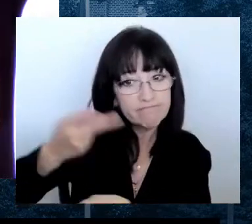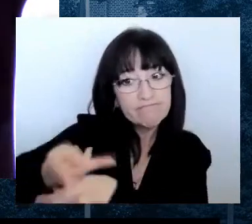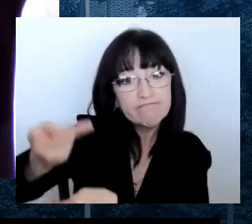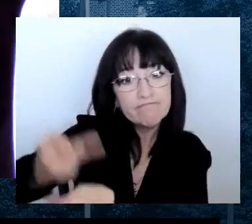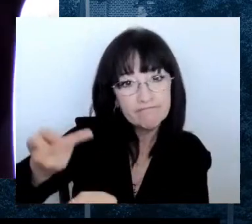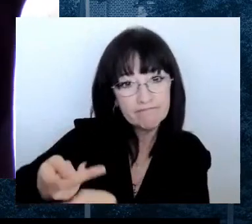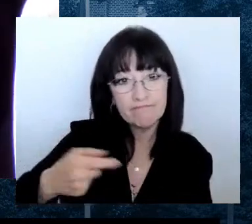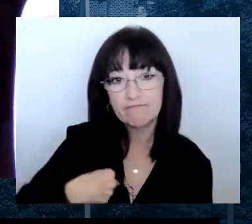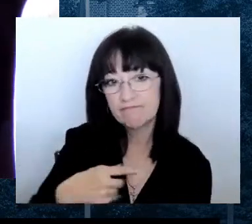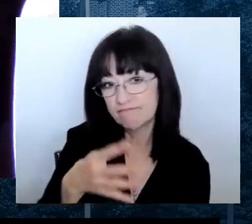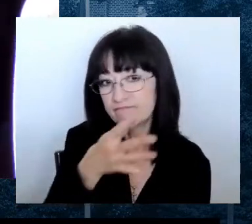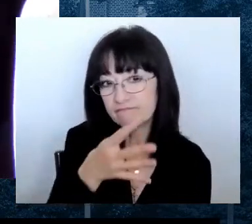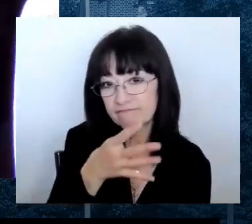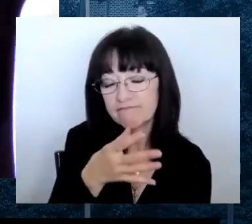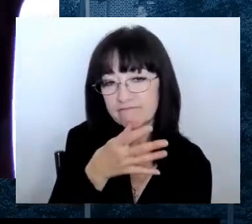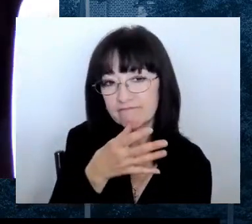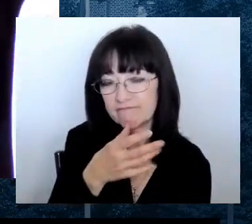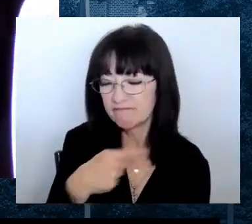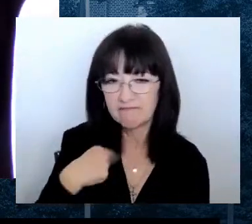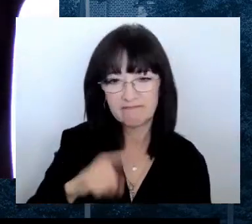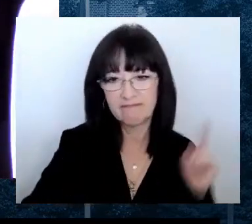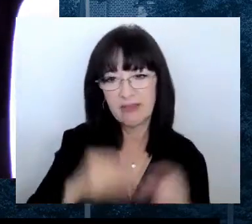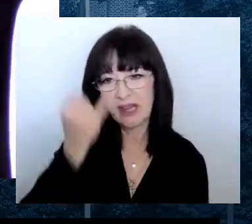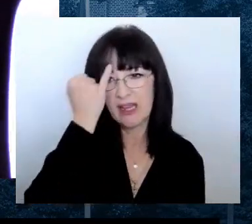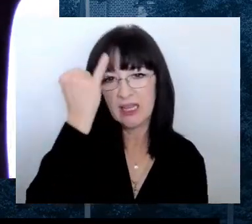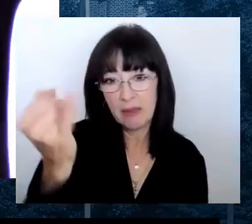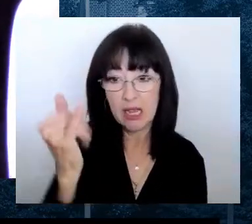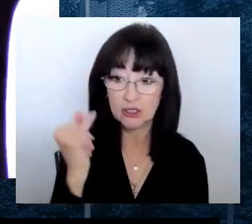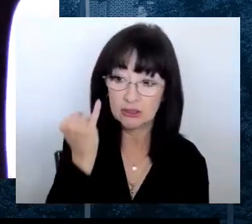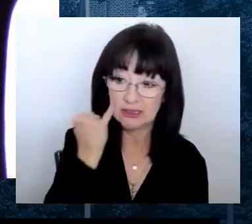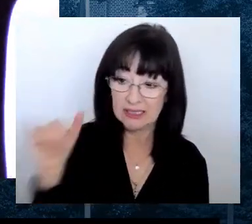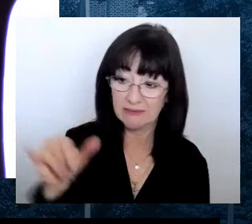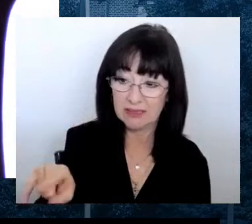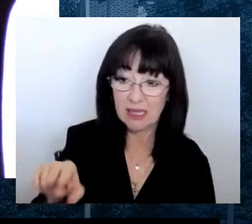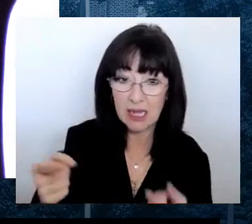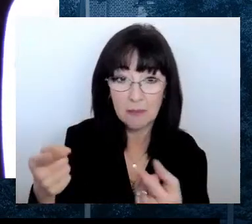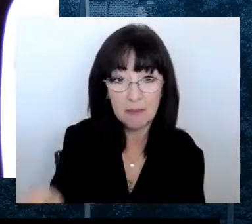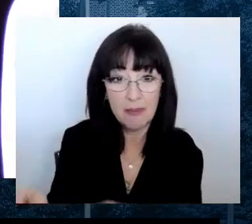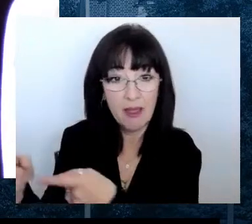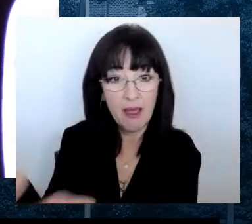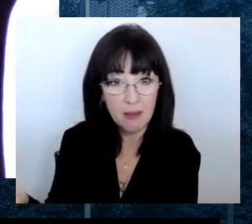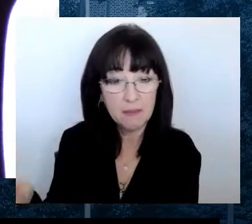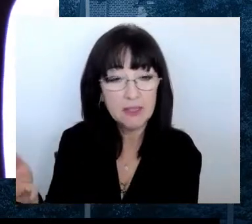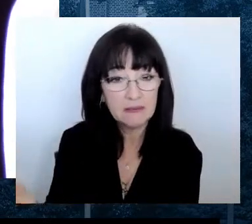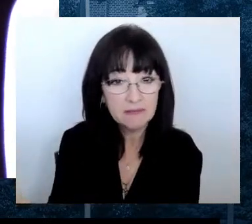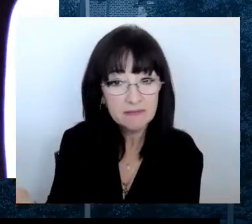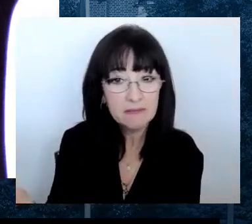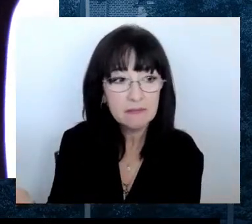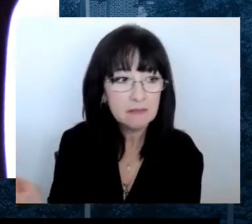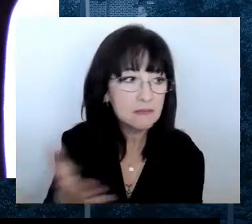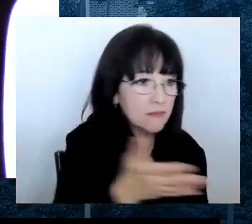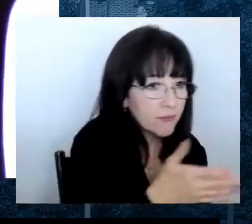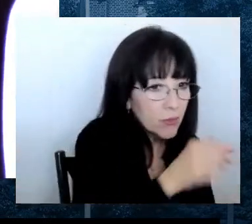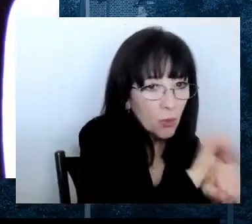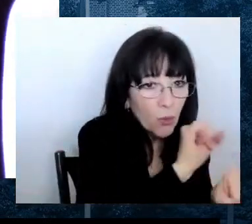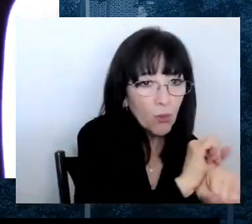between caring for a loved one, facing a life-threatening illness, and going to